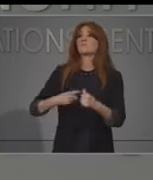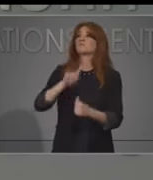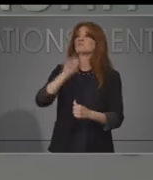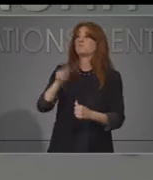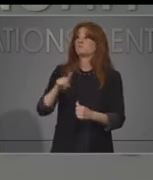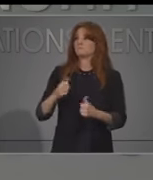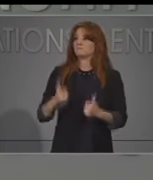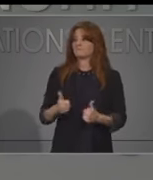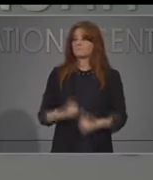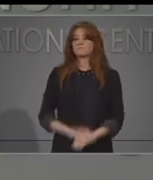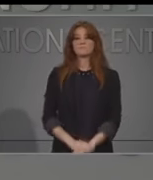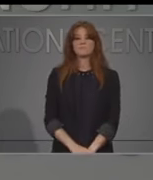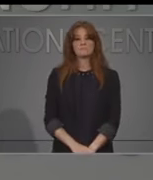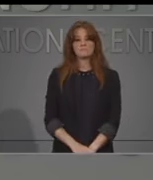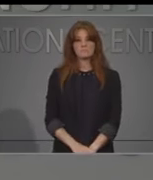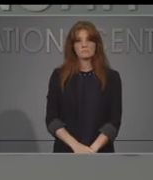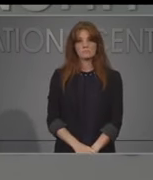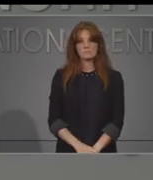question.